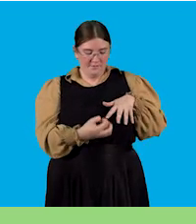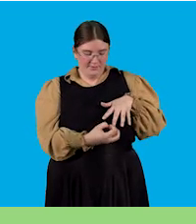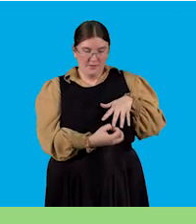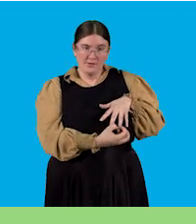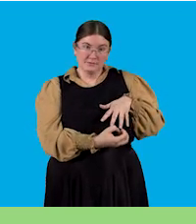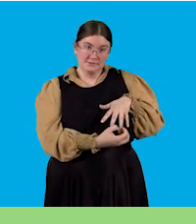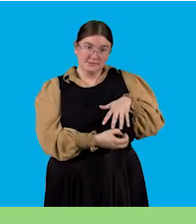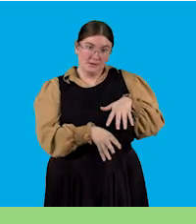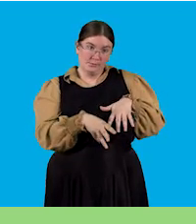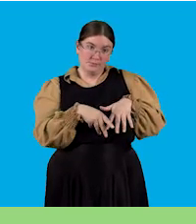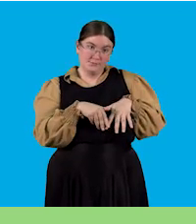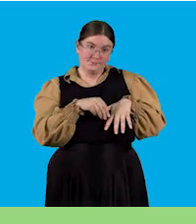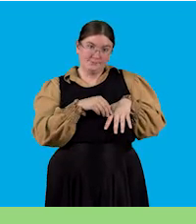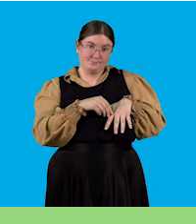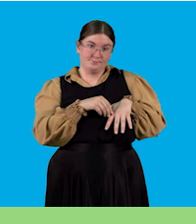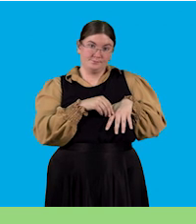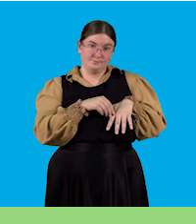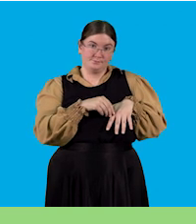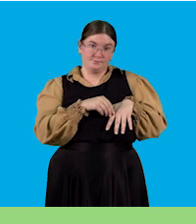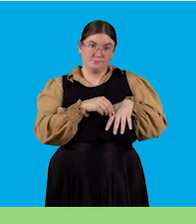alveolus. Then